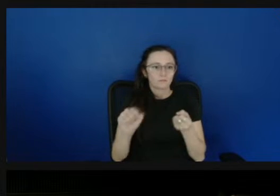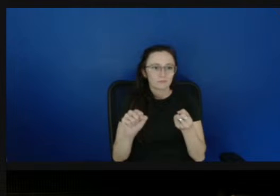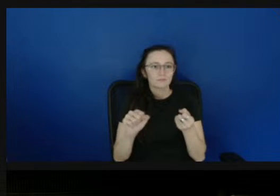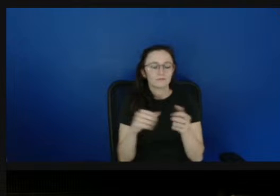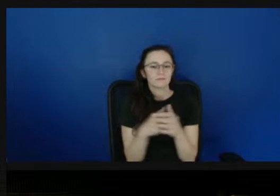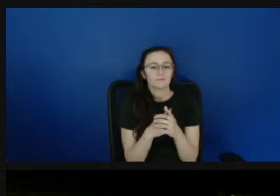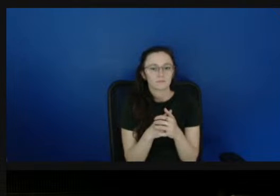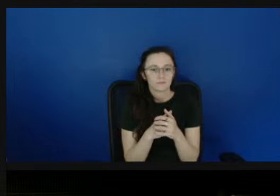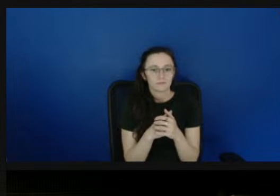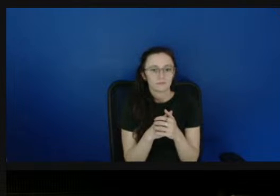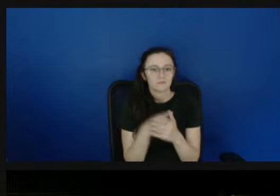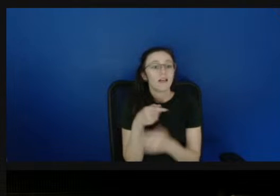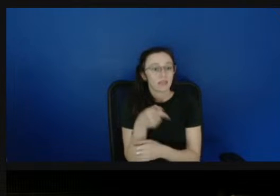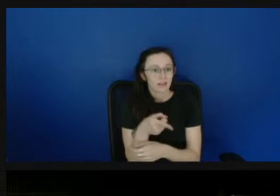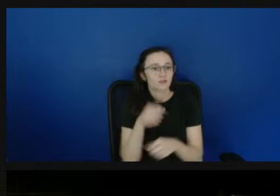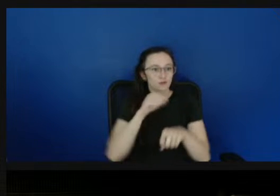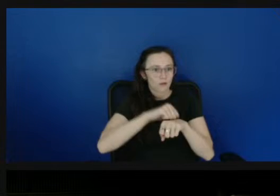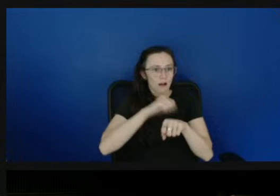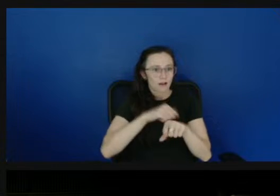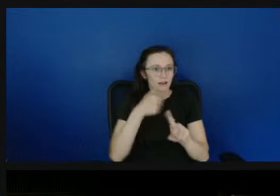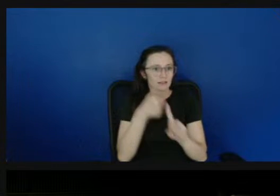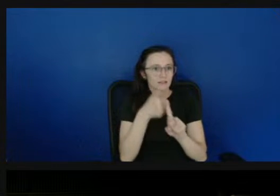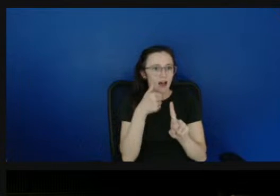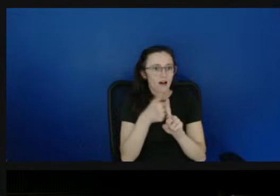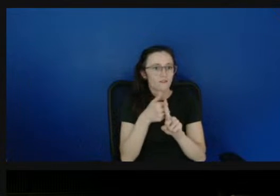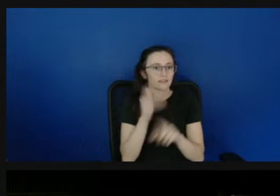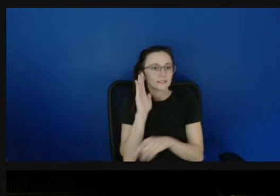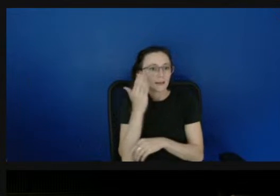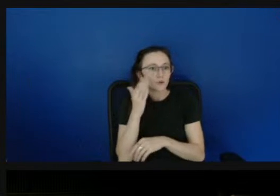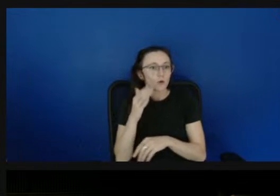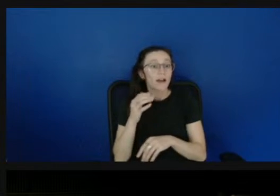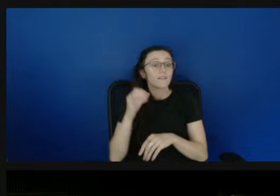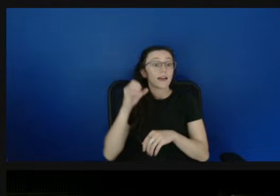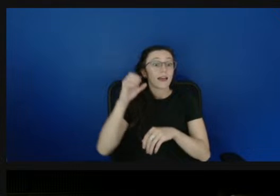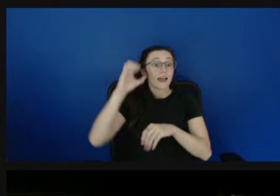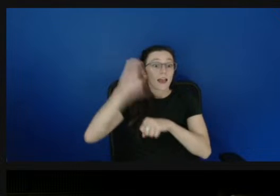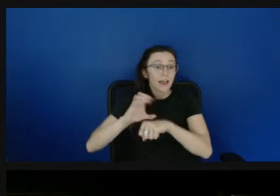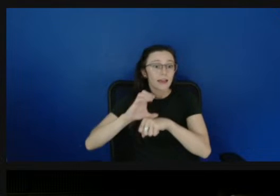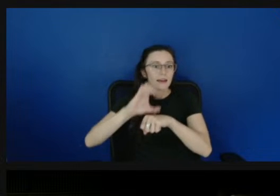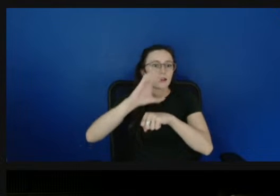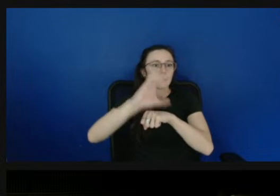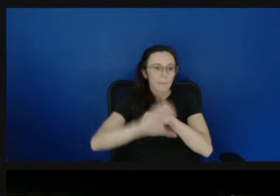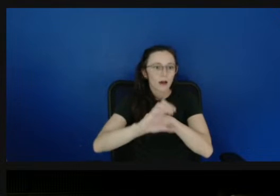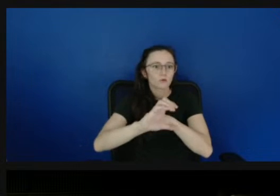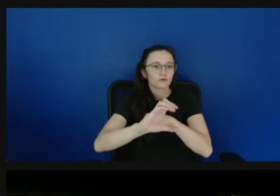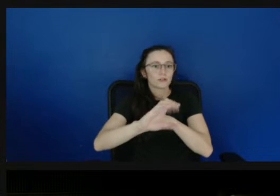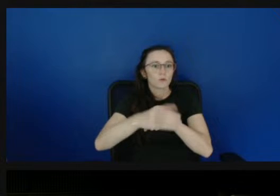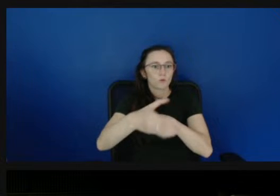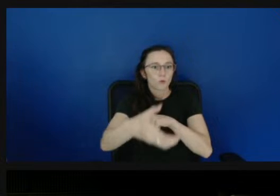And there's the rock itself. It seemed to have hit and bounced, rolled over.